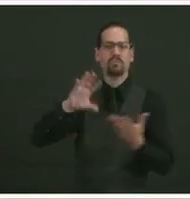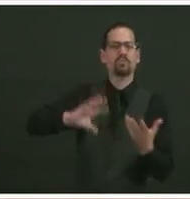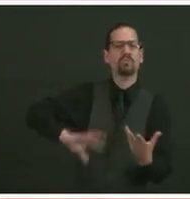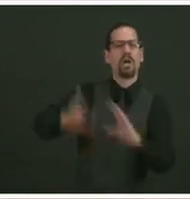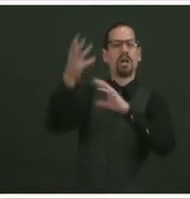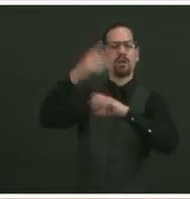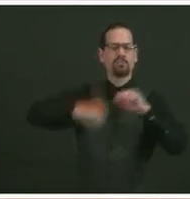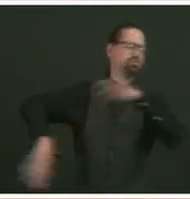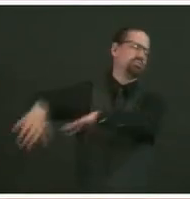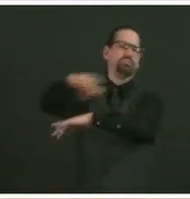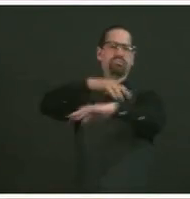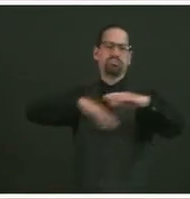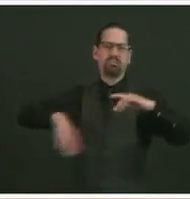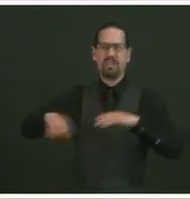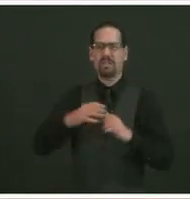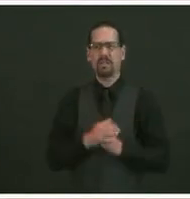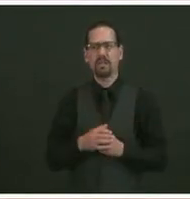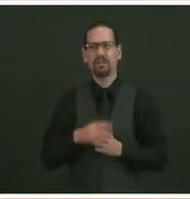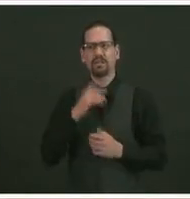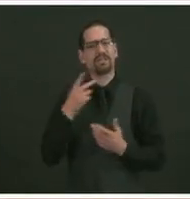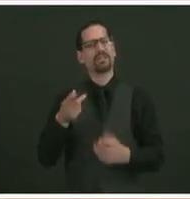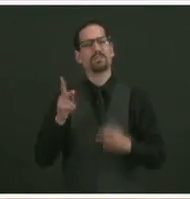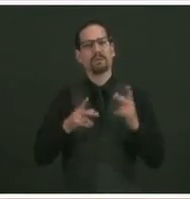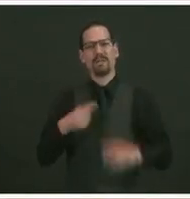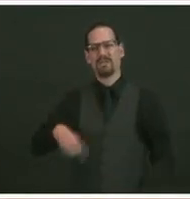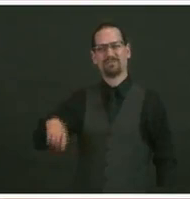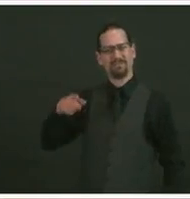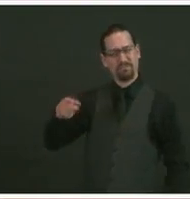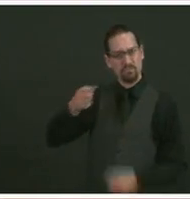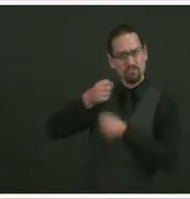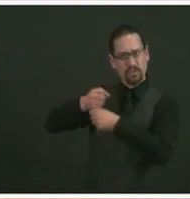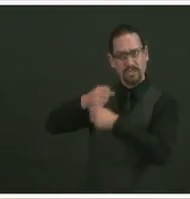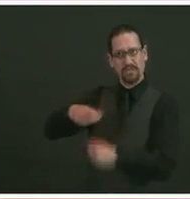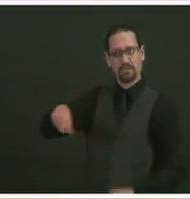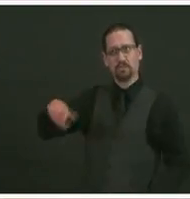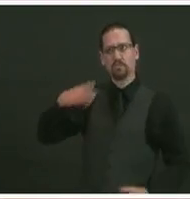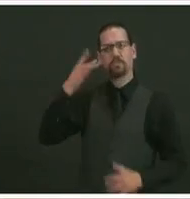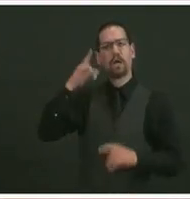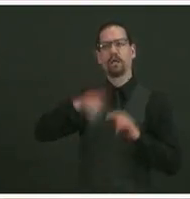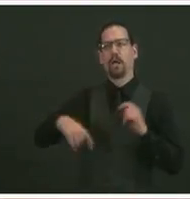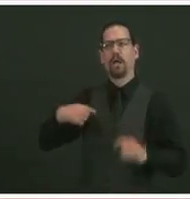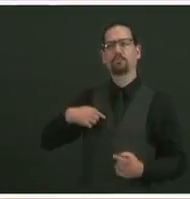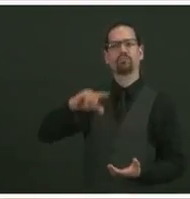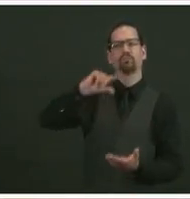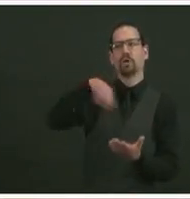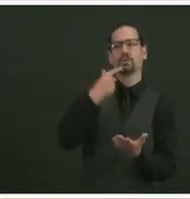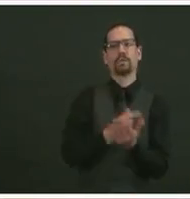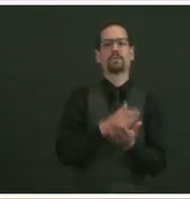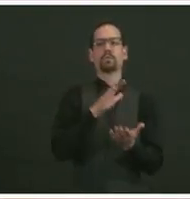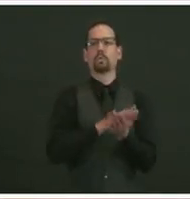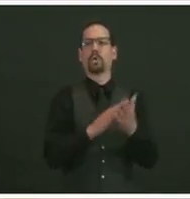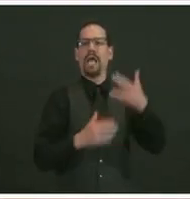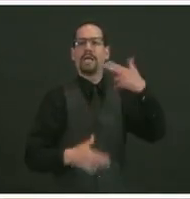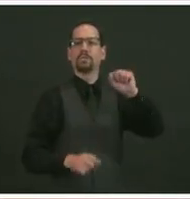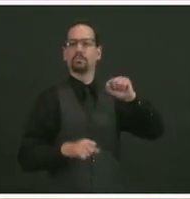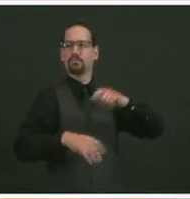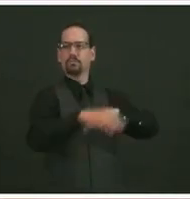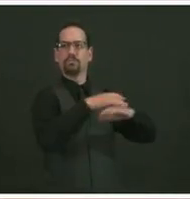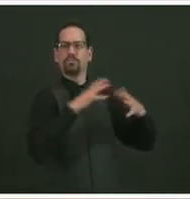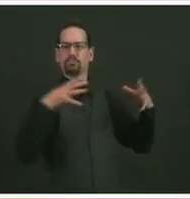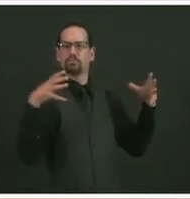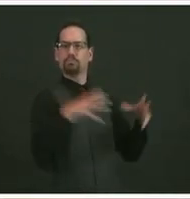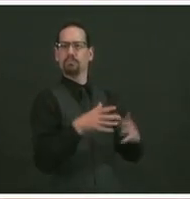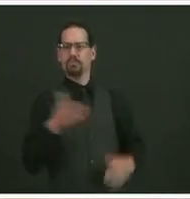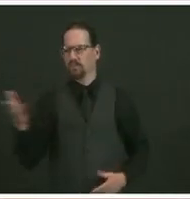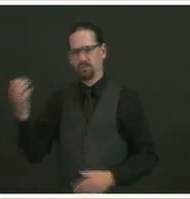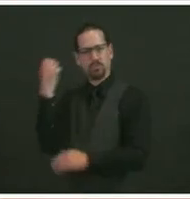have a traditional graduation or a backyard barbecue or a wedding? What is your message to those people? Yeah. I get it. I hear